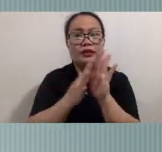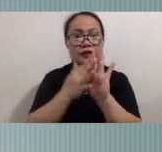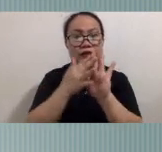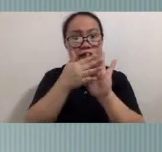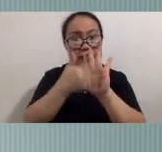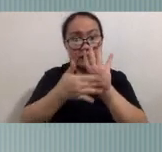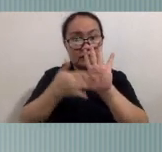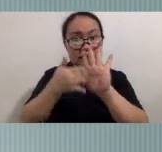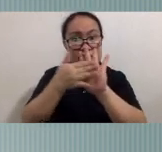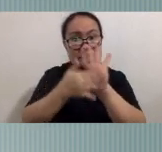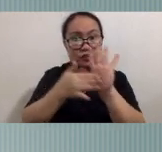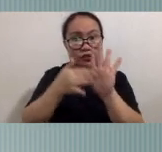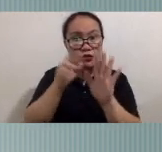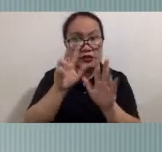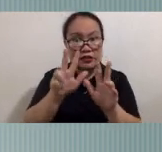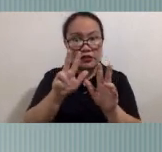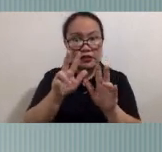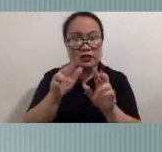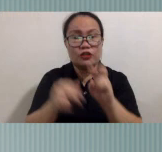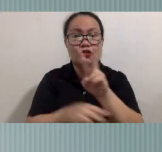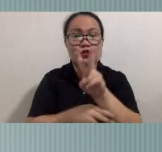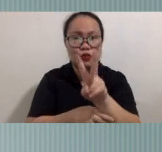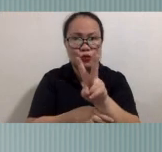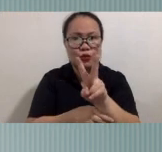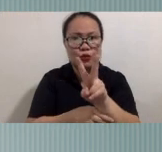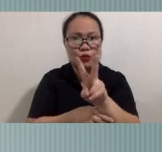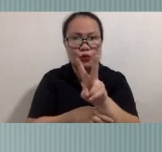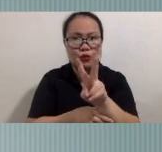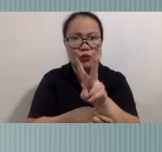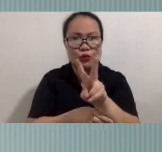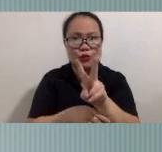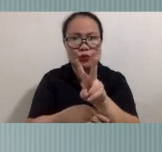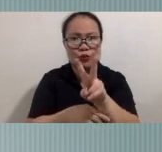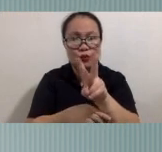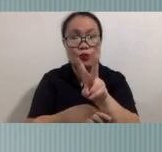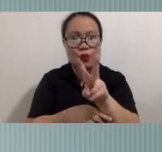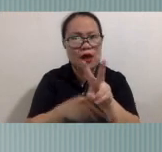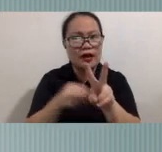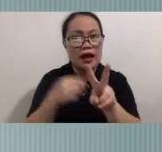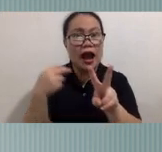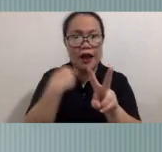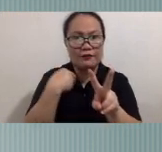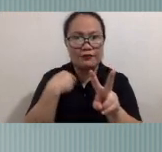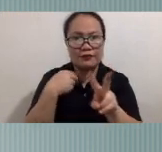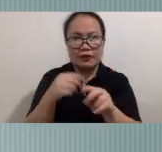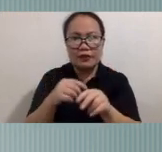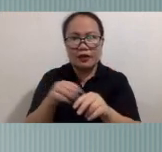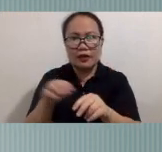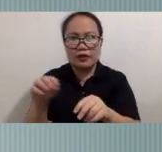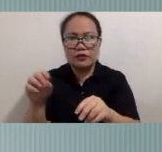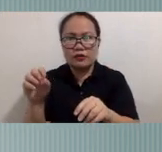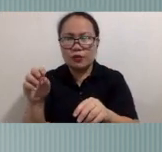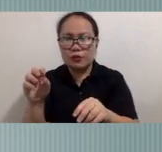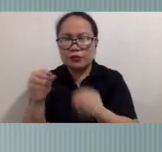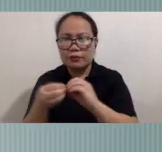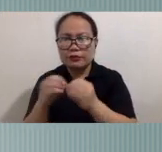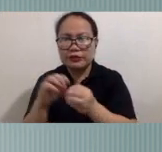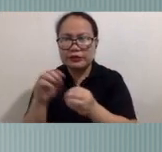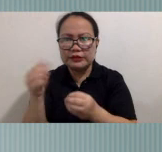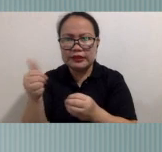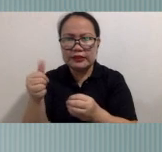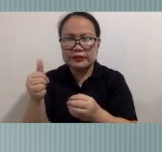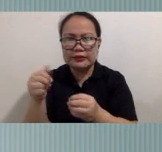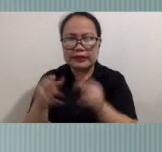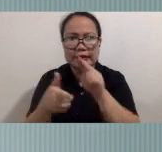ibig sabihin, all 3 is intersection. So, that is 2.